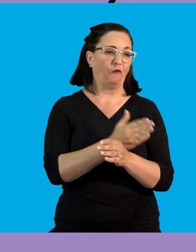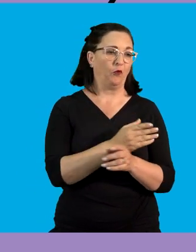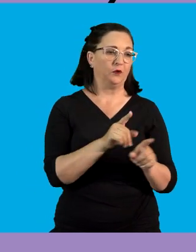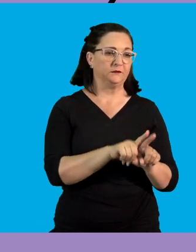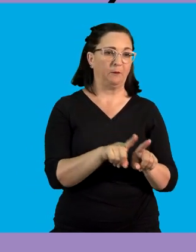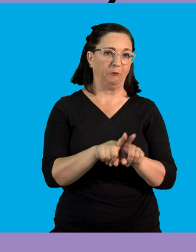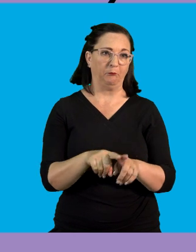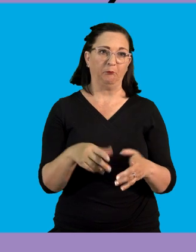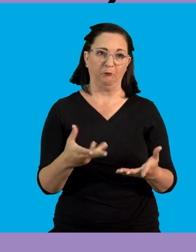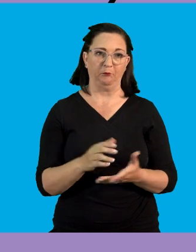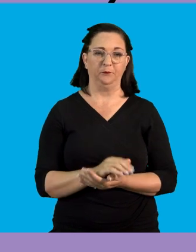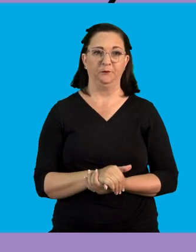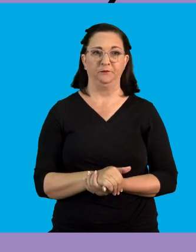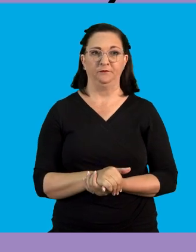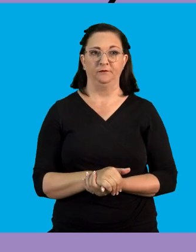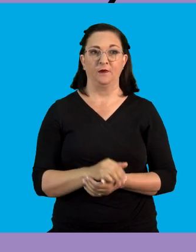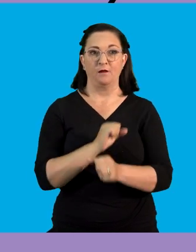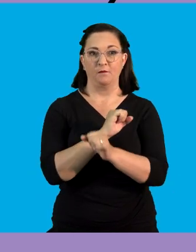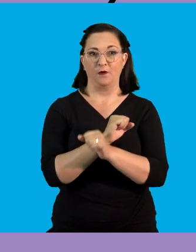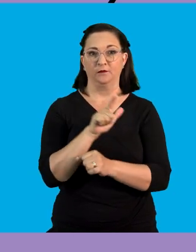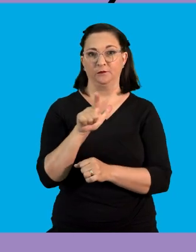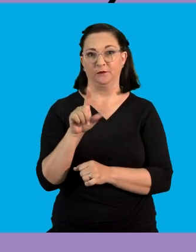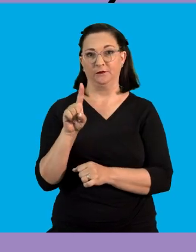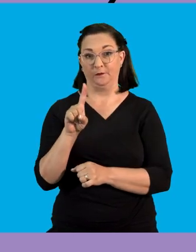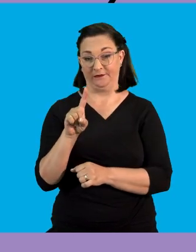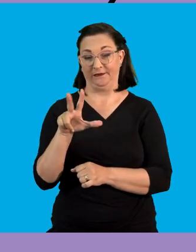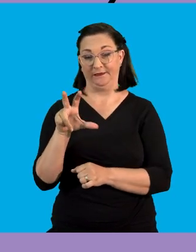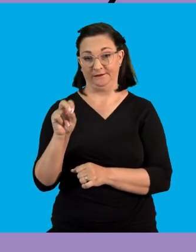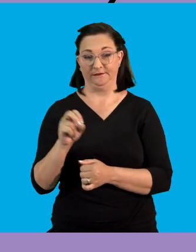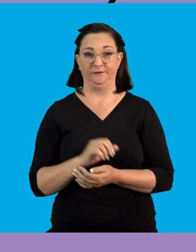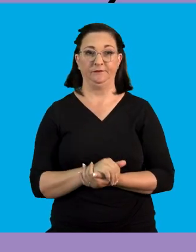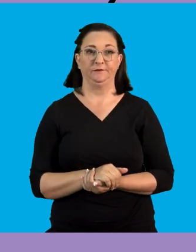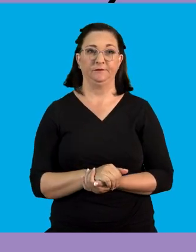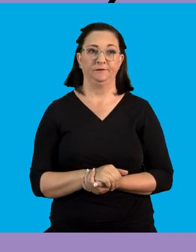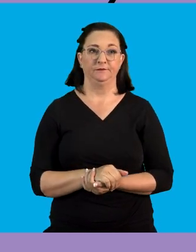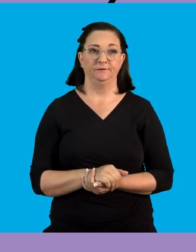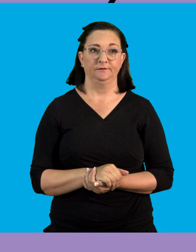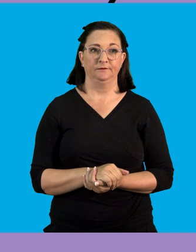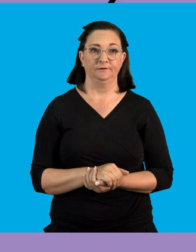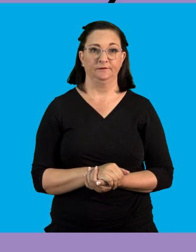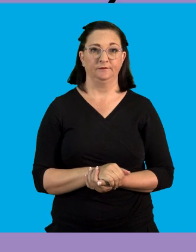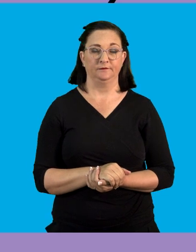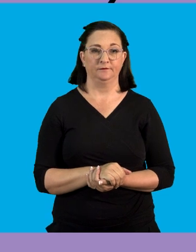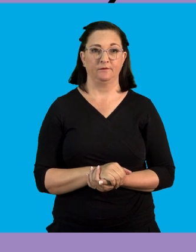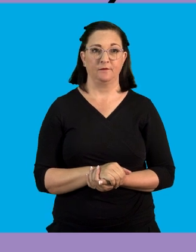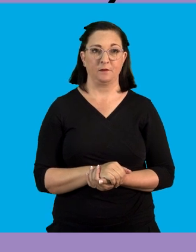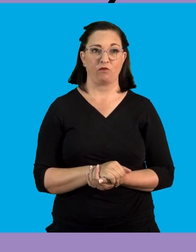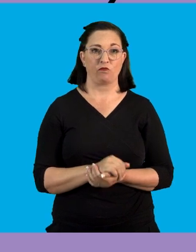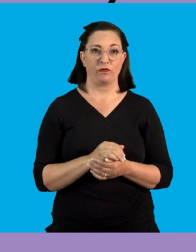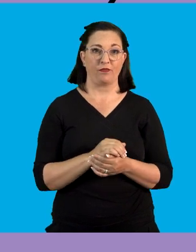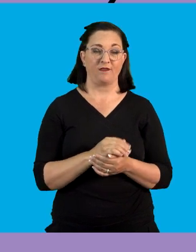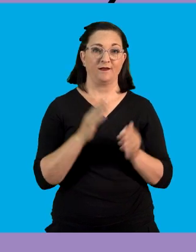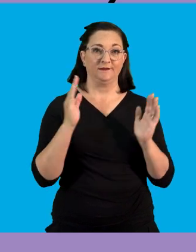minus 2. That's what we've noticed, that we seem to be 2 less, and then multiplied by